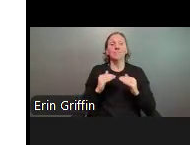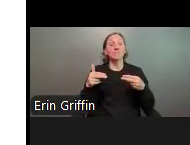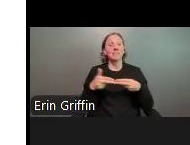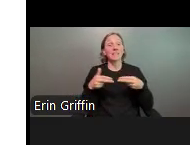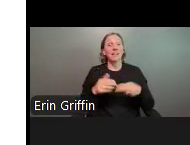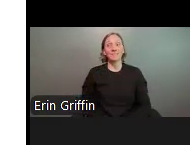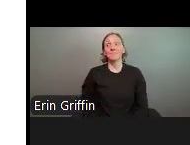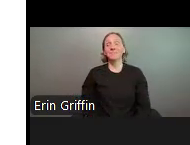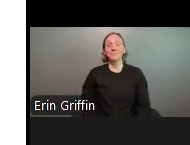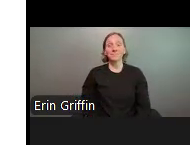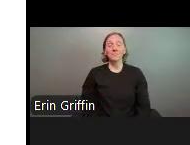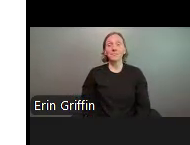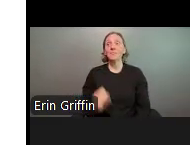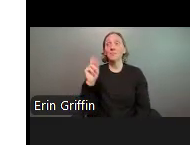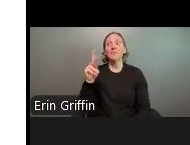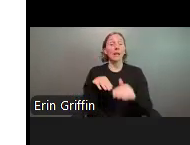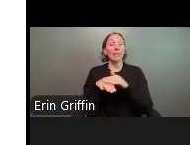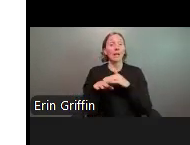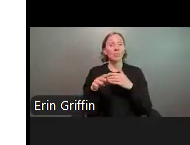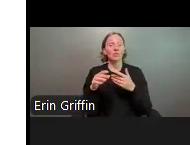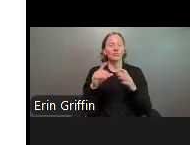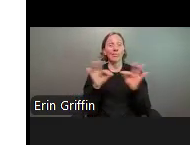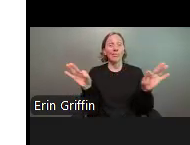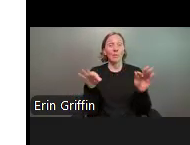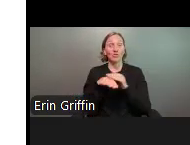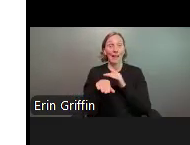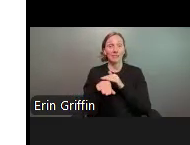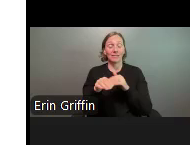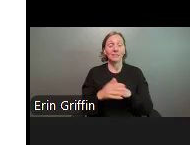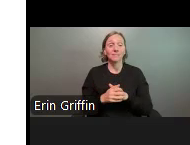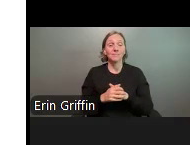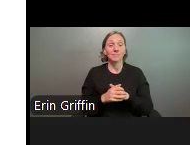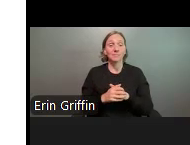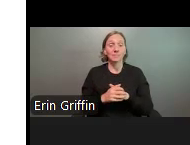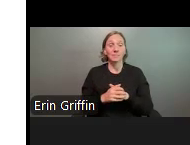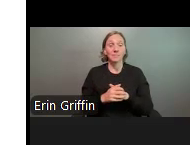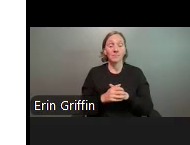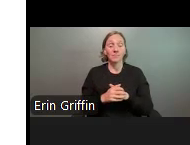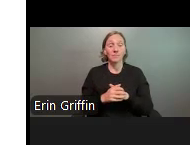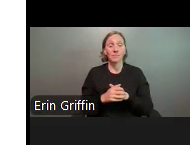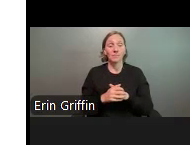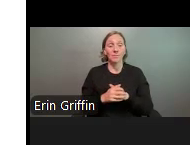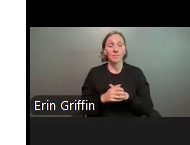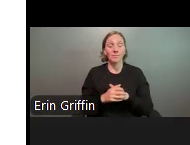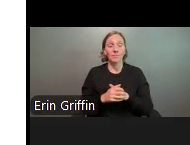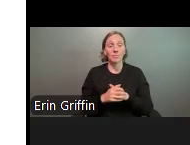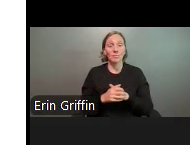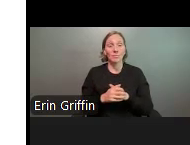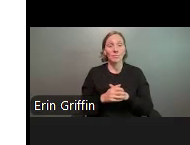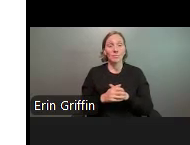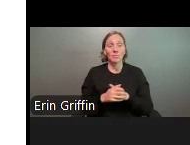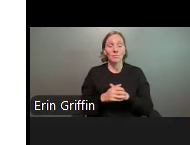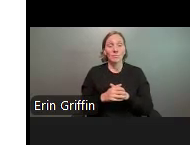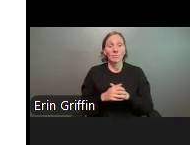All right, language access. So calling out that the language access footprint is a